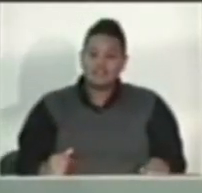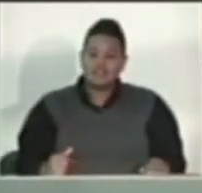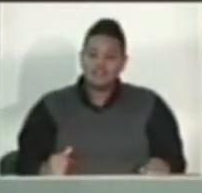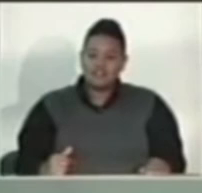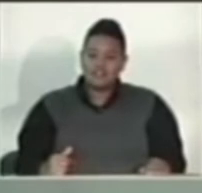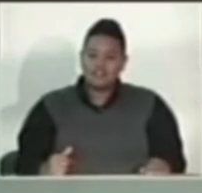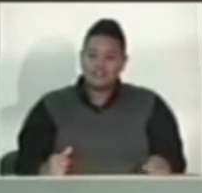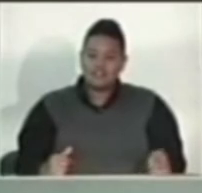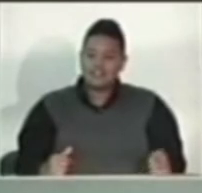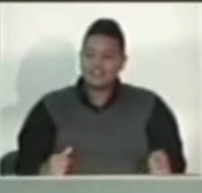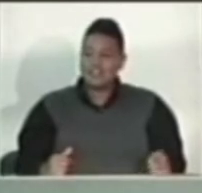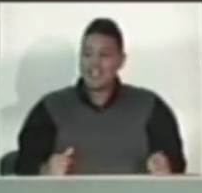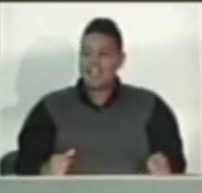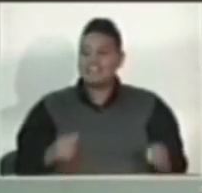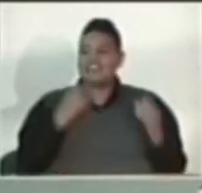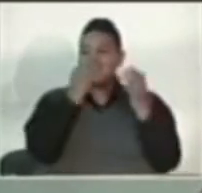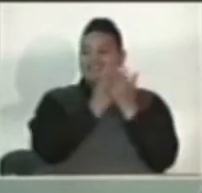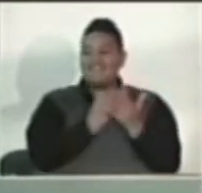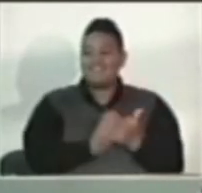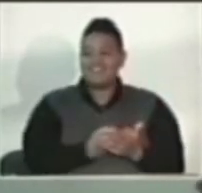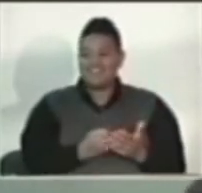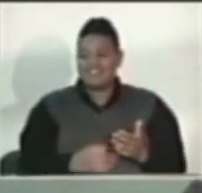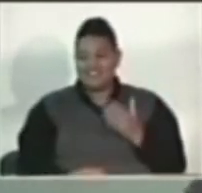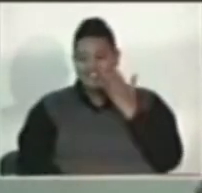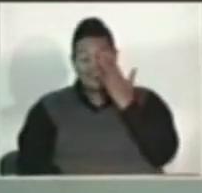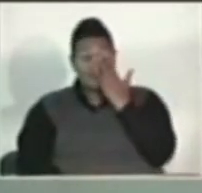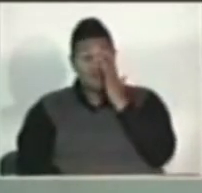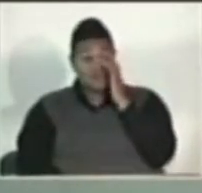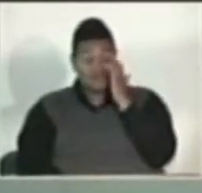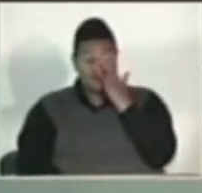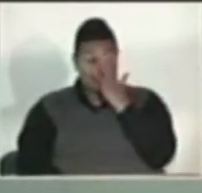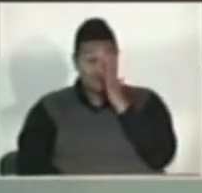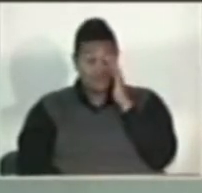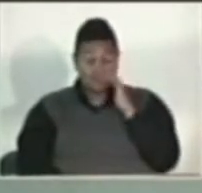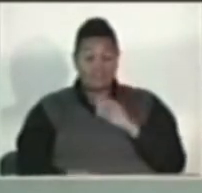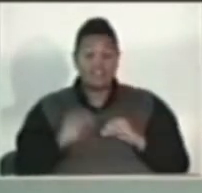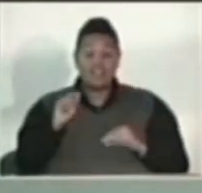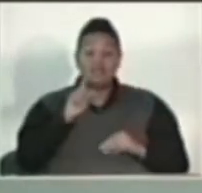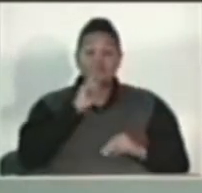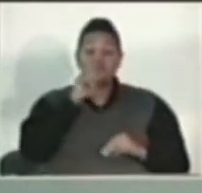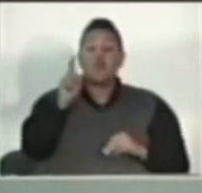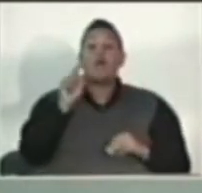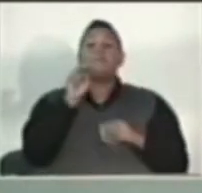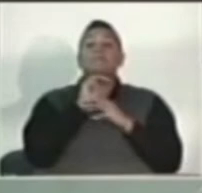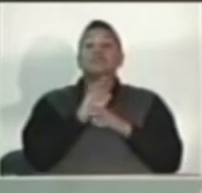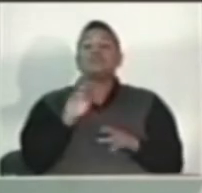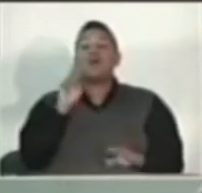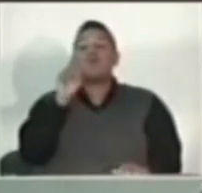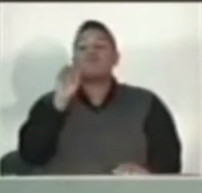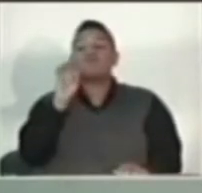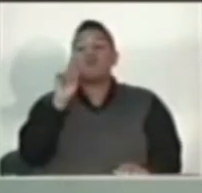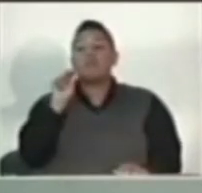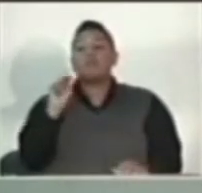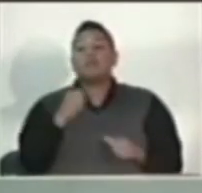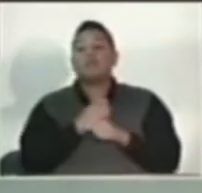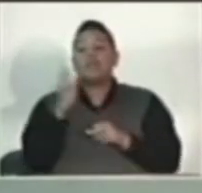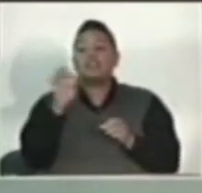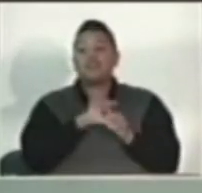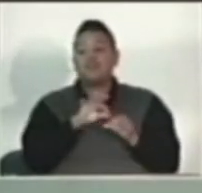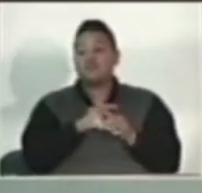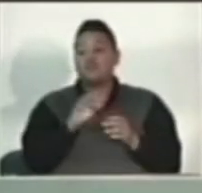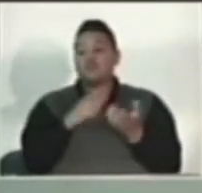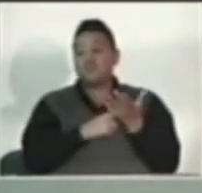As a matter of fact, Mr. Speaker, I am sure that when Minister Robinson makes his contribution to the debate